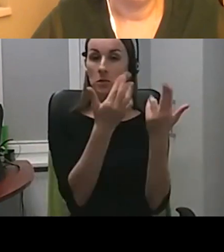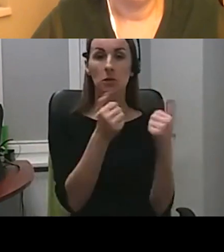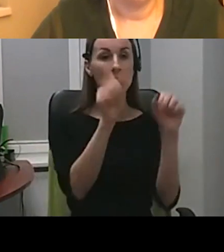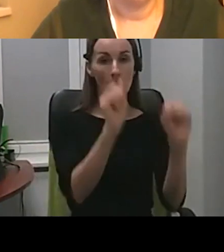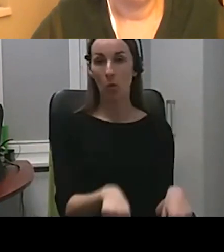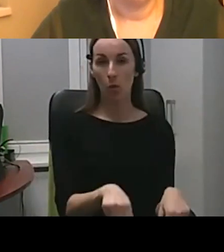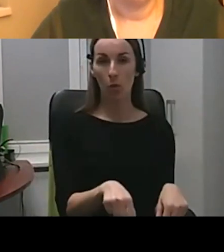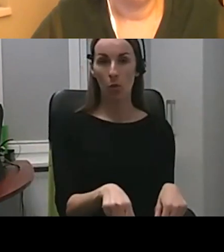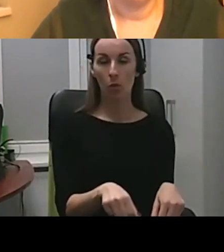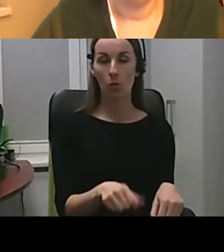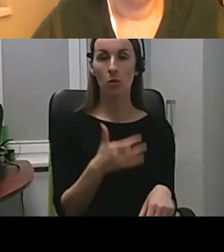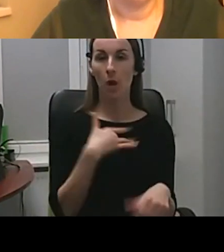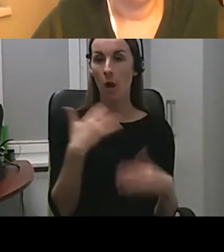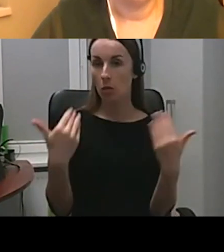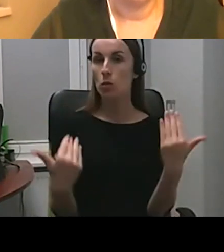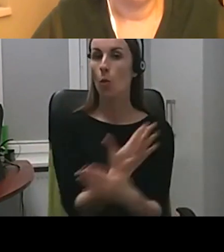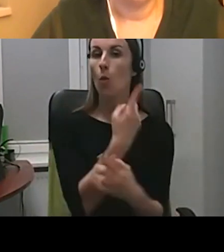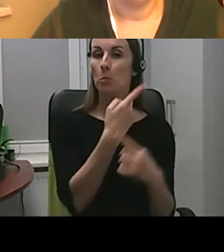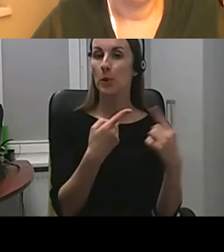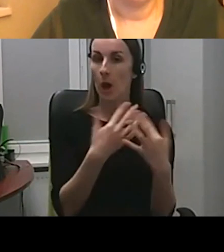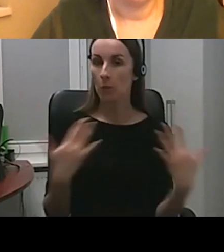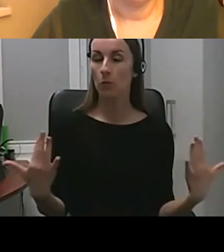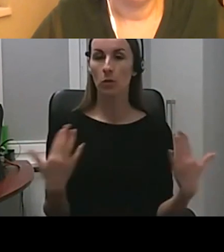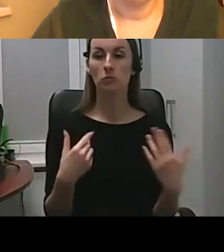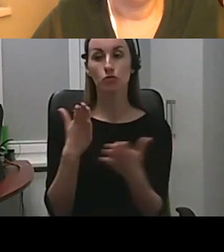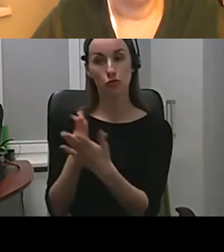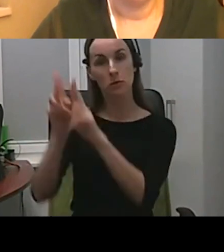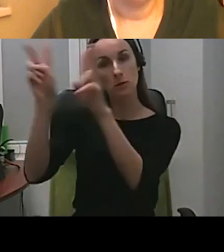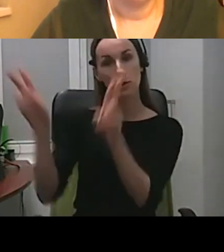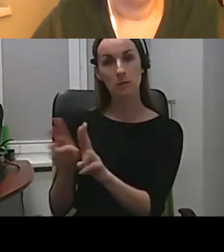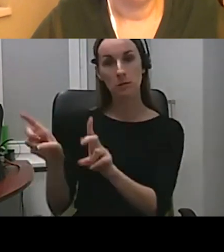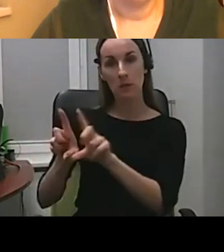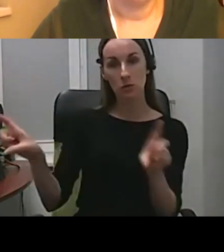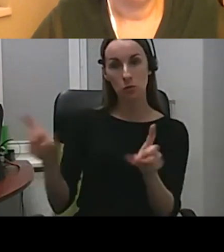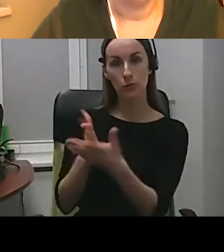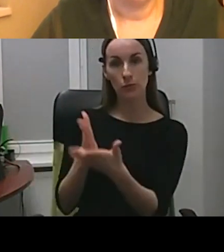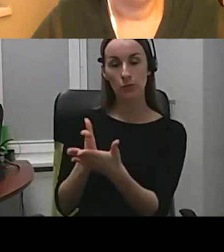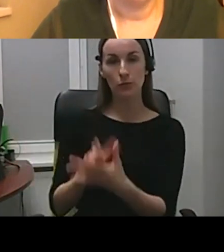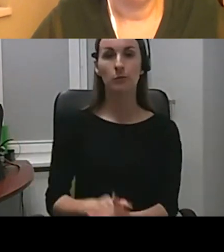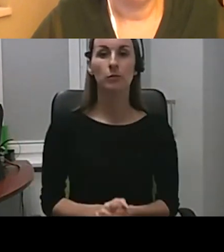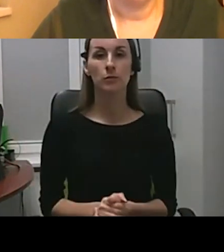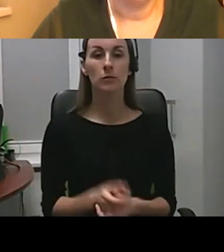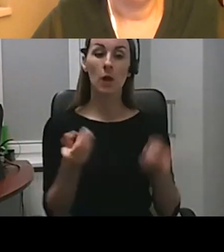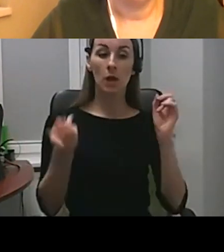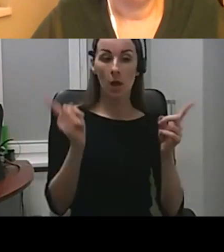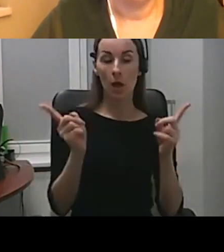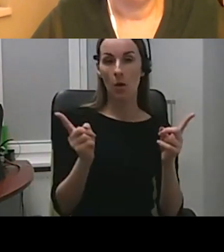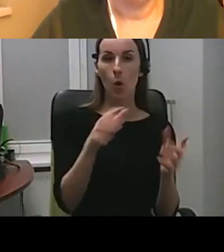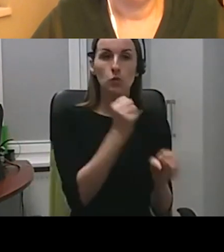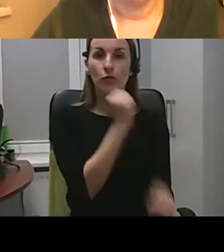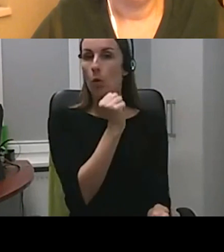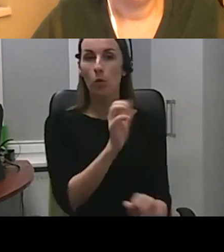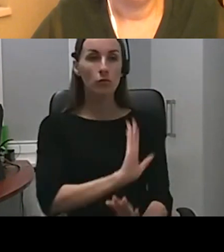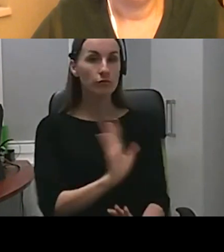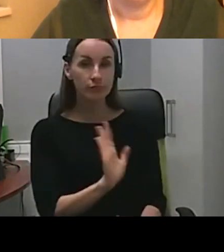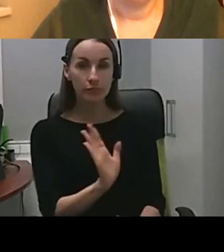international institutions are there, and not forbidden. And if it's not forbidden, then it actually might be created. So, I